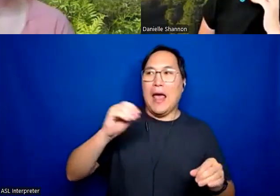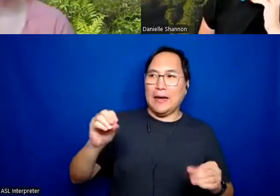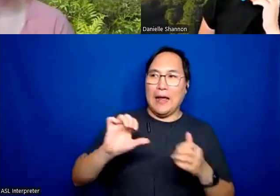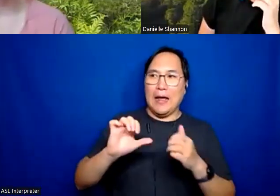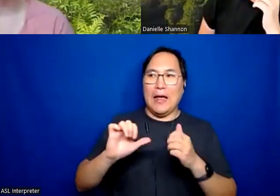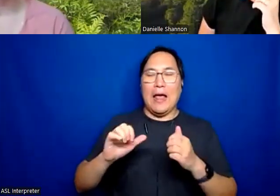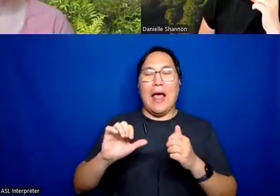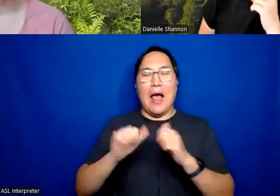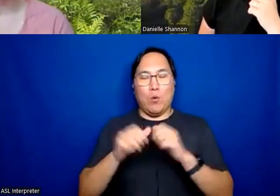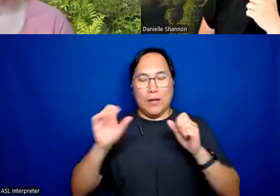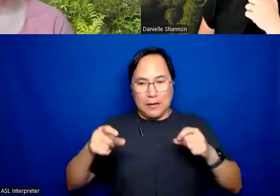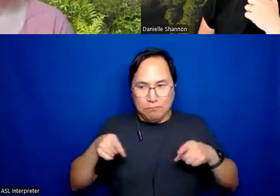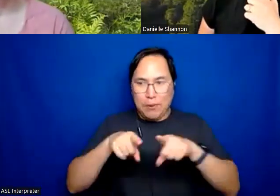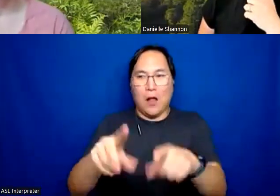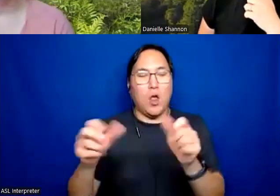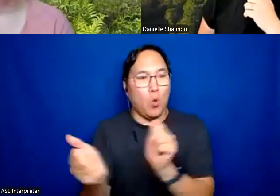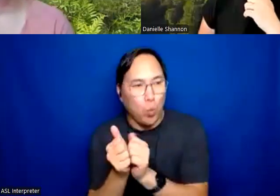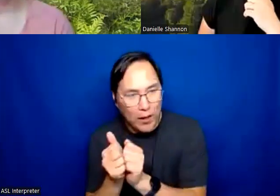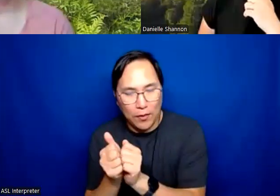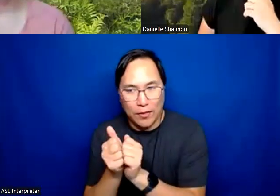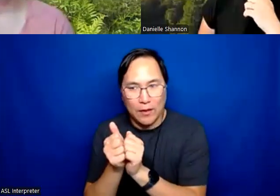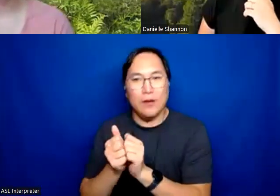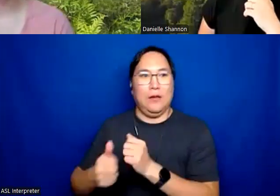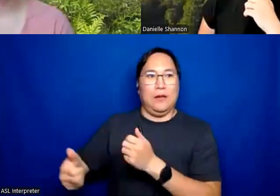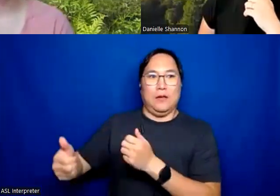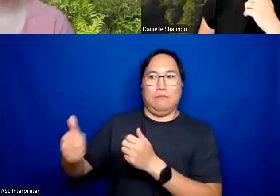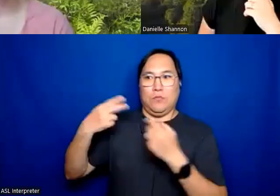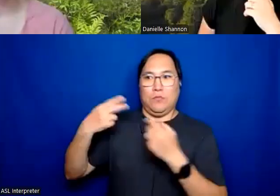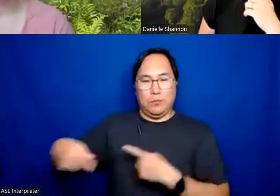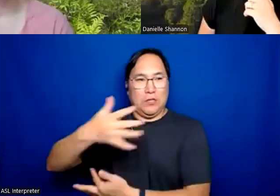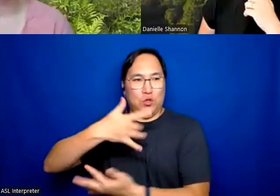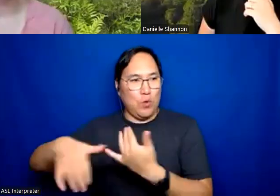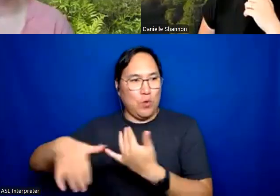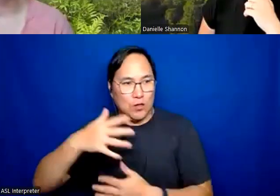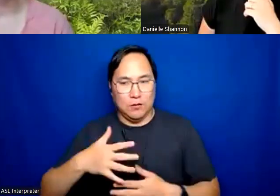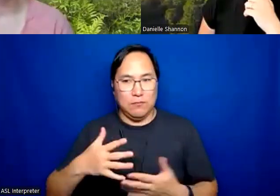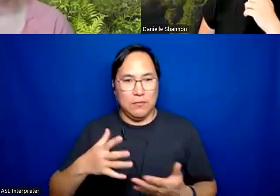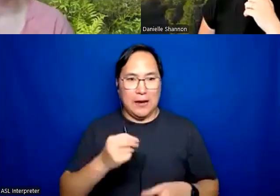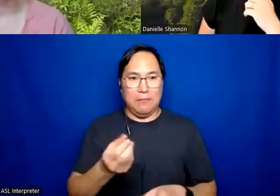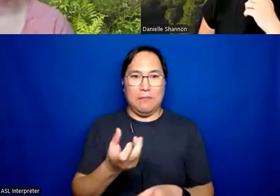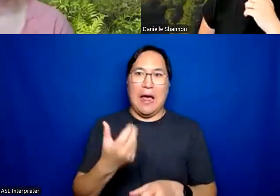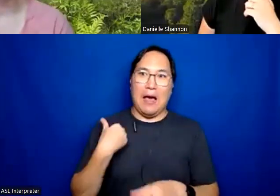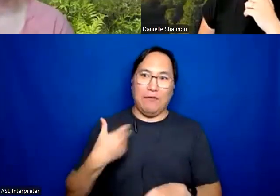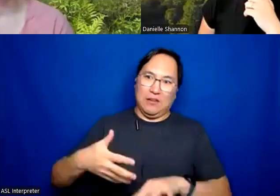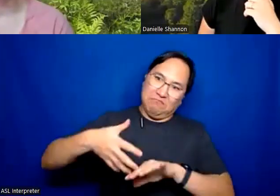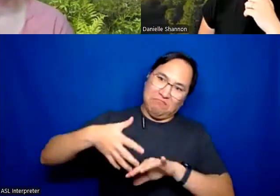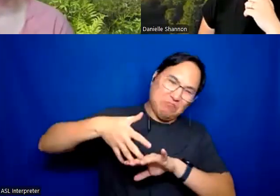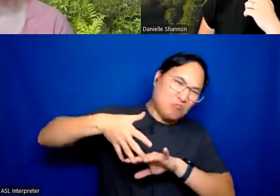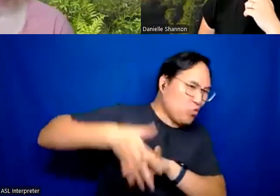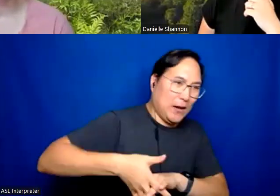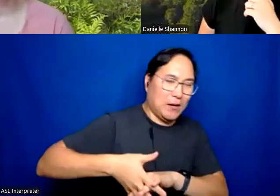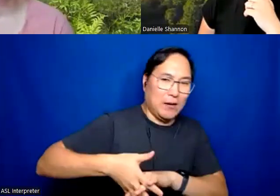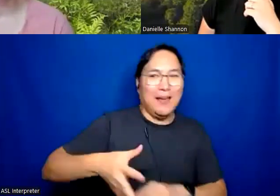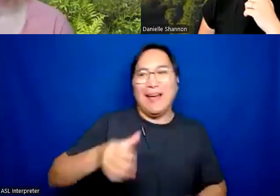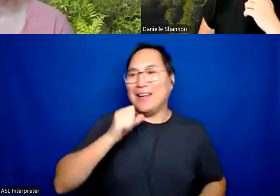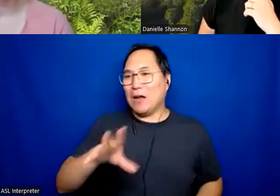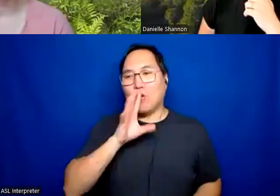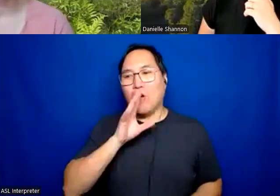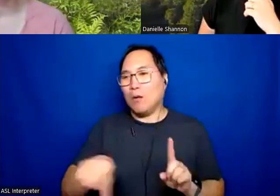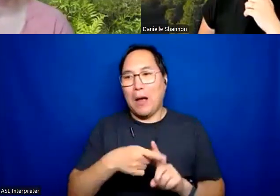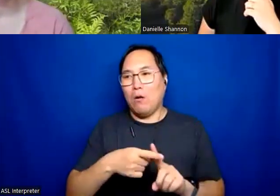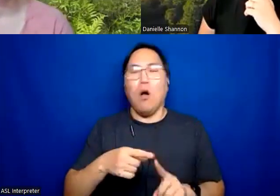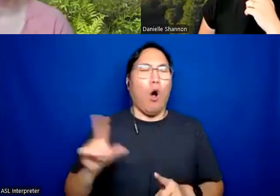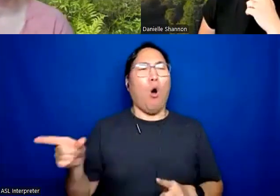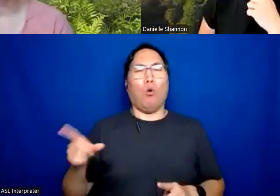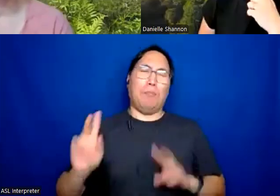and how do we make that infrastructure hardened, and build it for maybe not even like the disturbances that we have